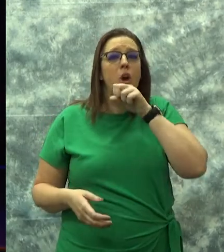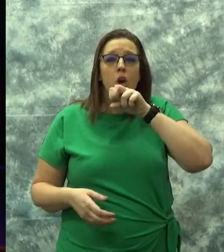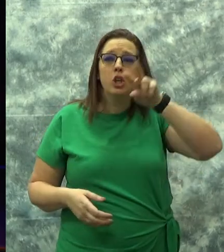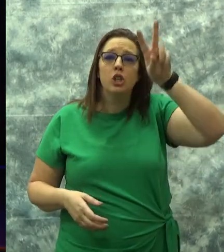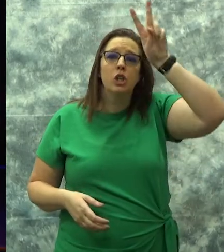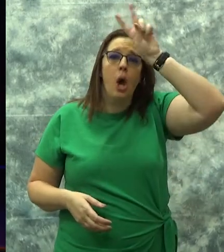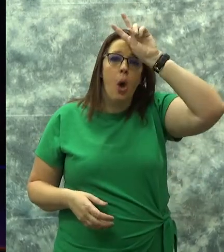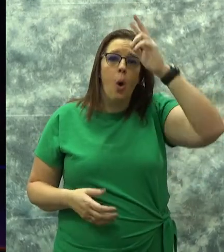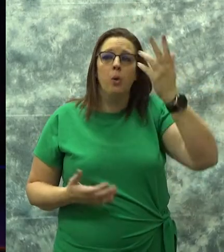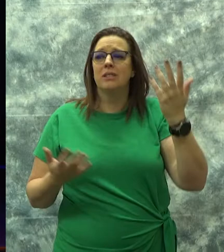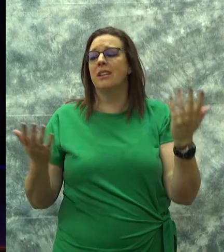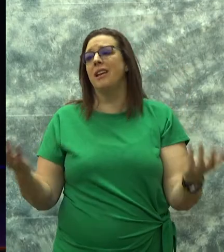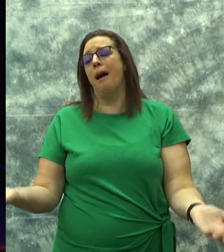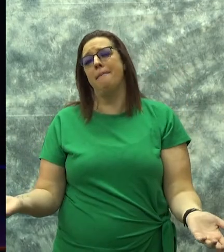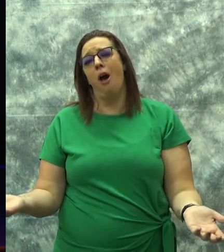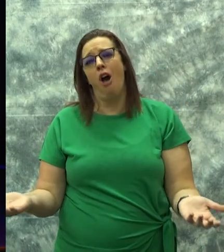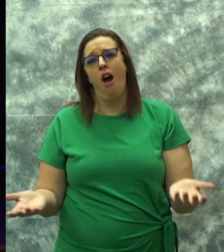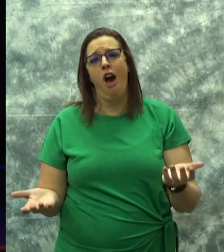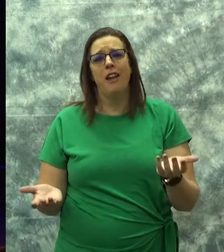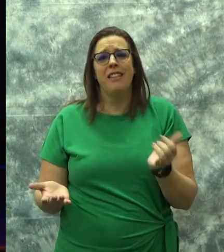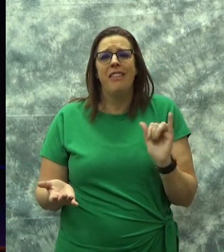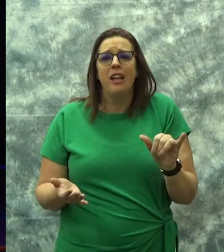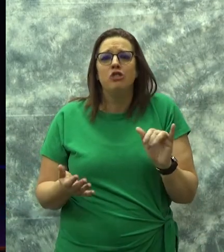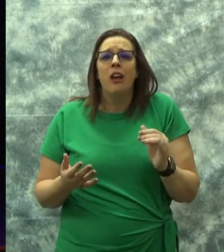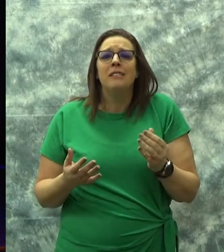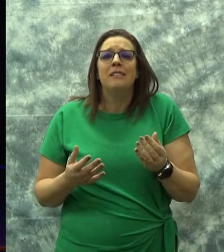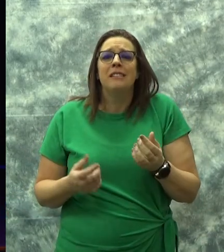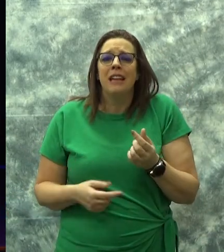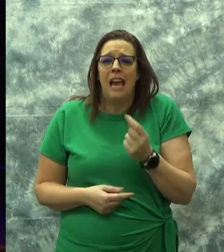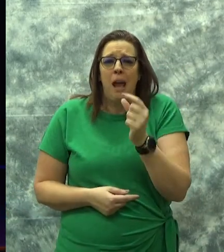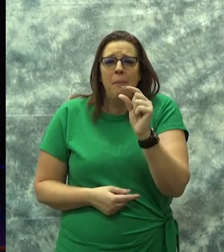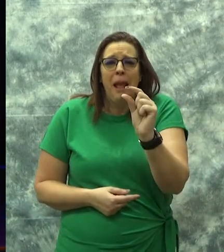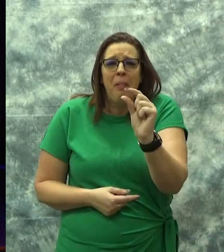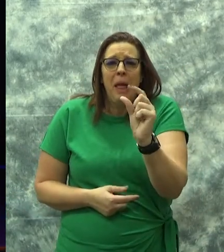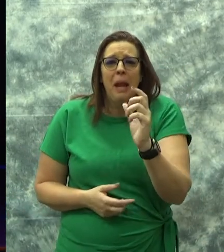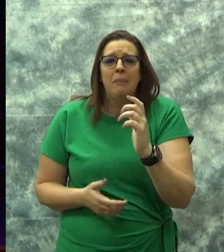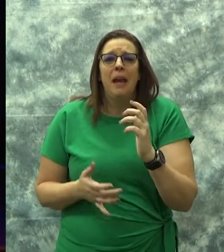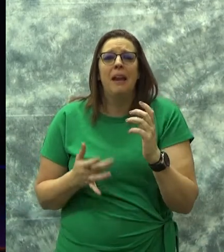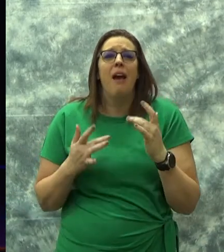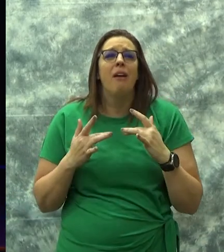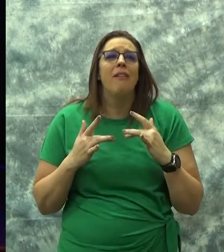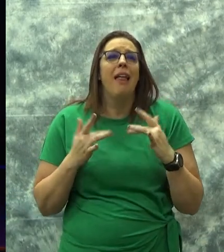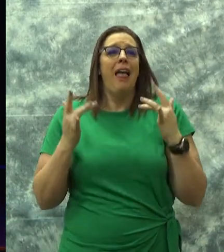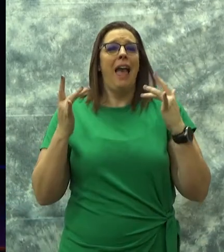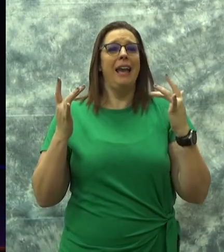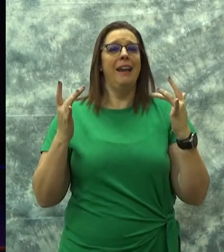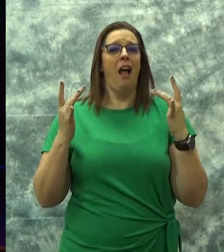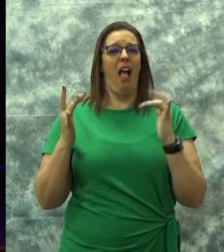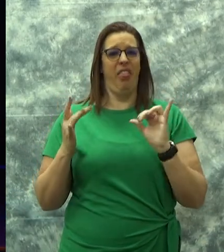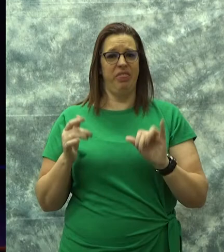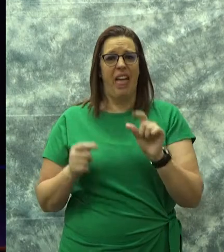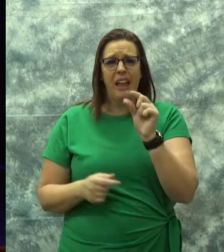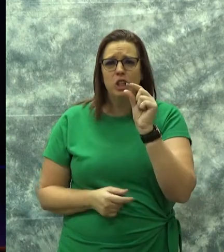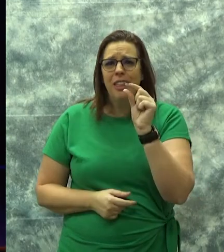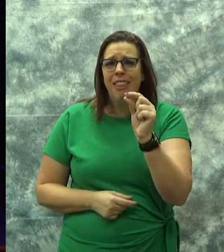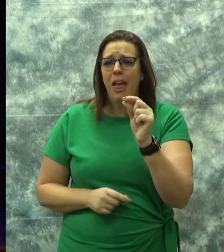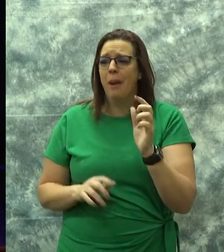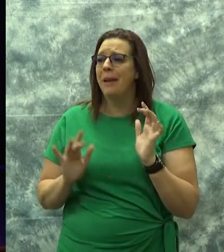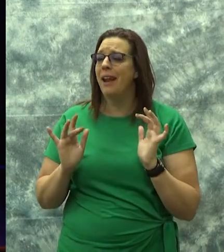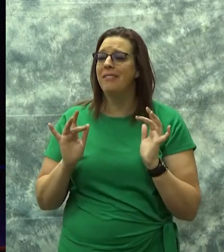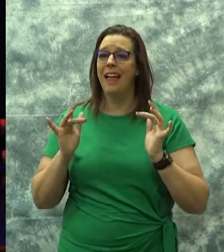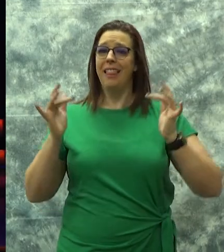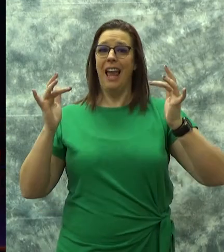videos. I mean, come on, cats and babies and, oh my gosh, that just gives me a little bit of lightheartedness. And that little bit